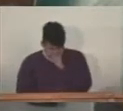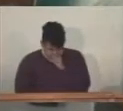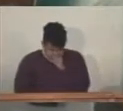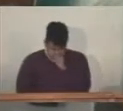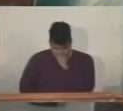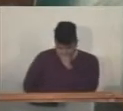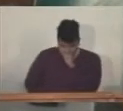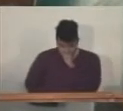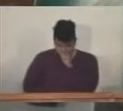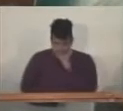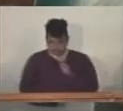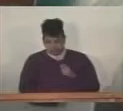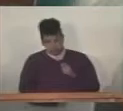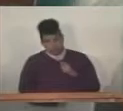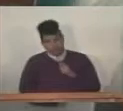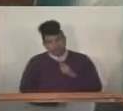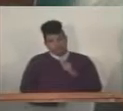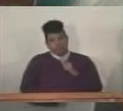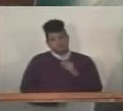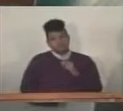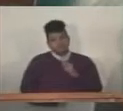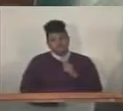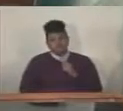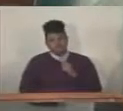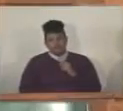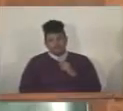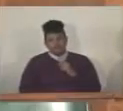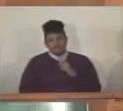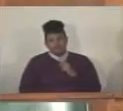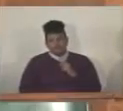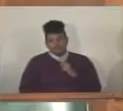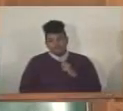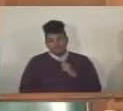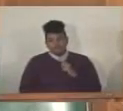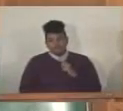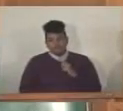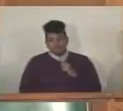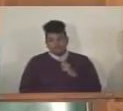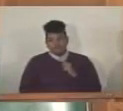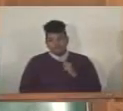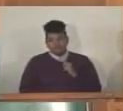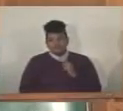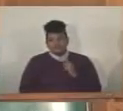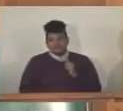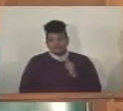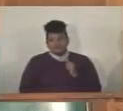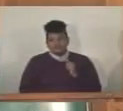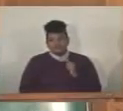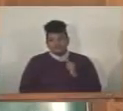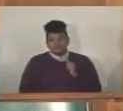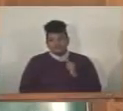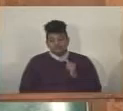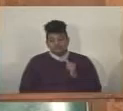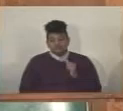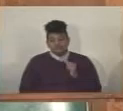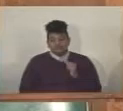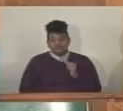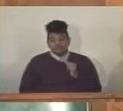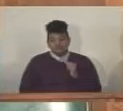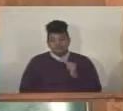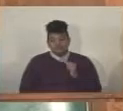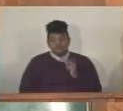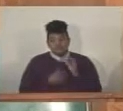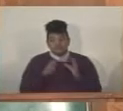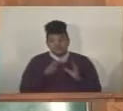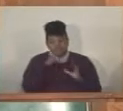You wouldn't pay. No, but that's the point, because you need not give verbal notice of appeal, so